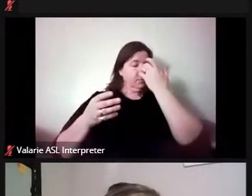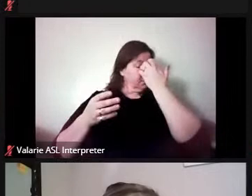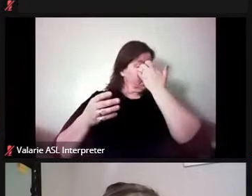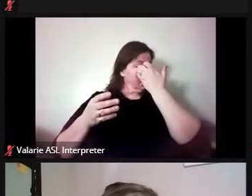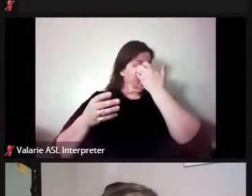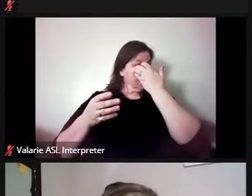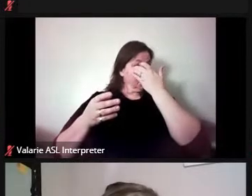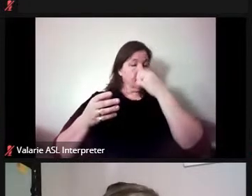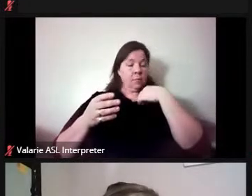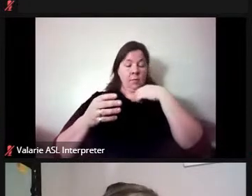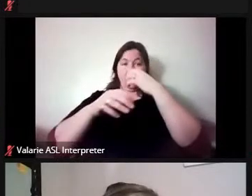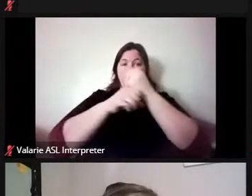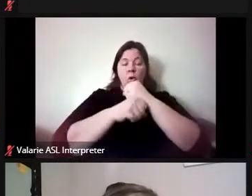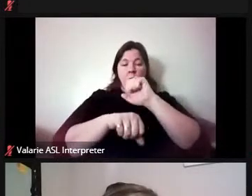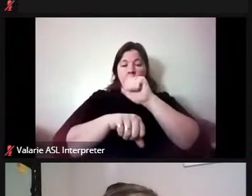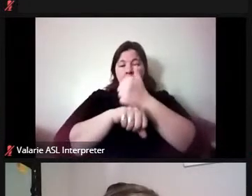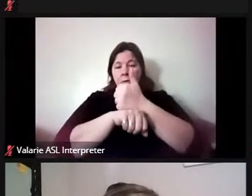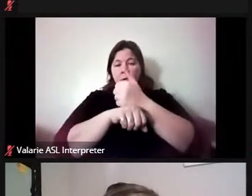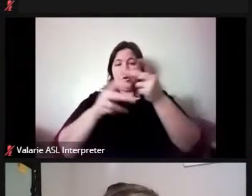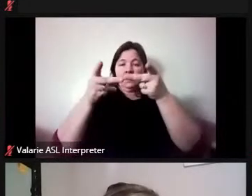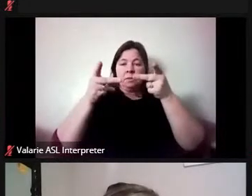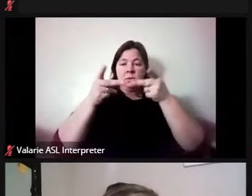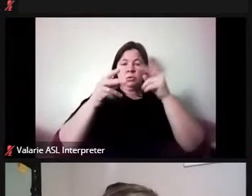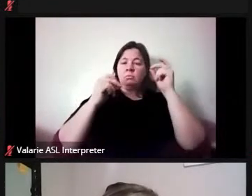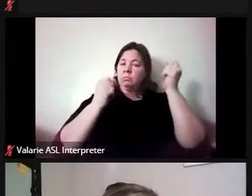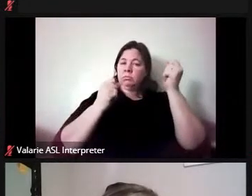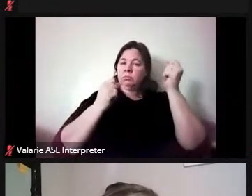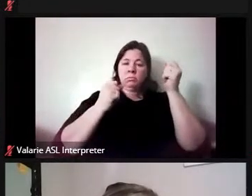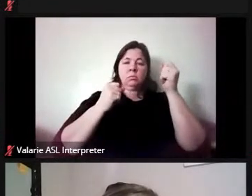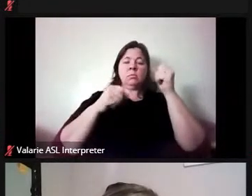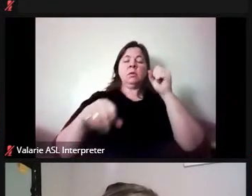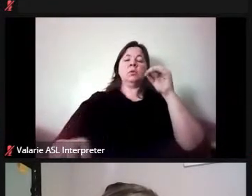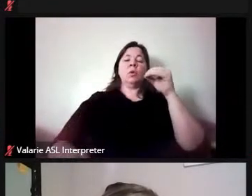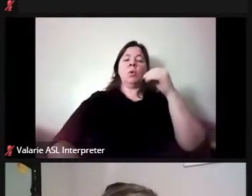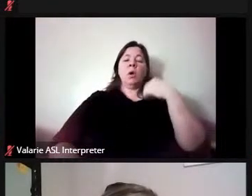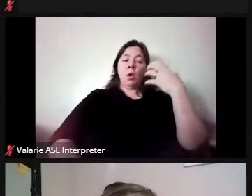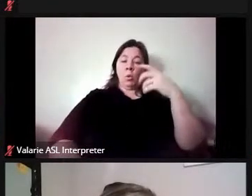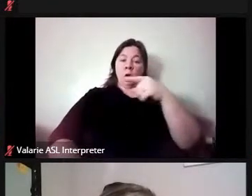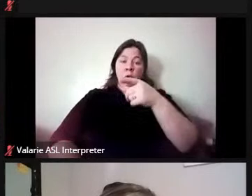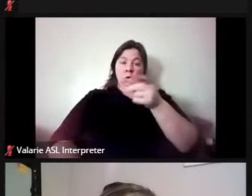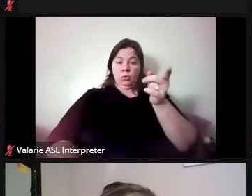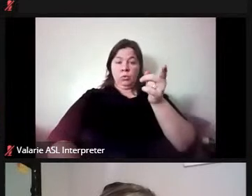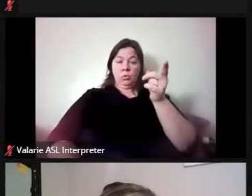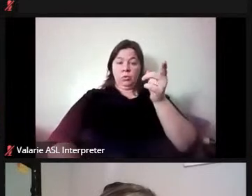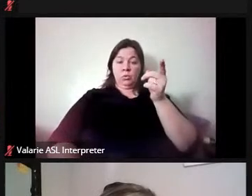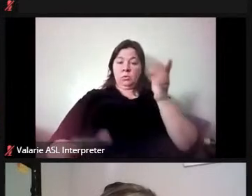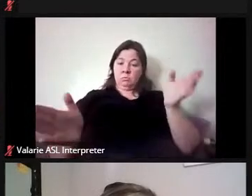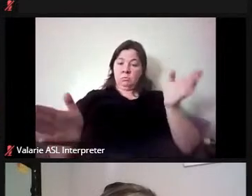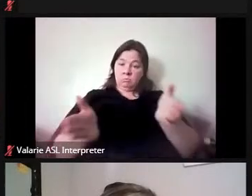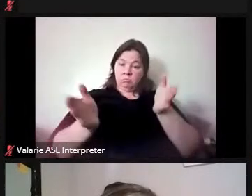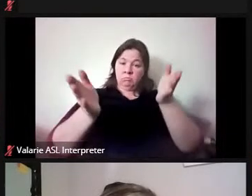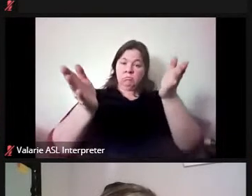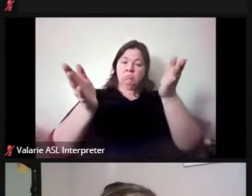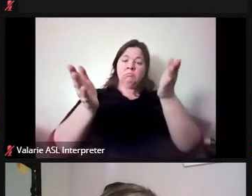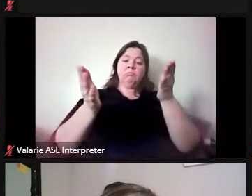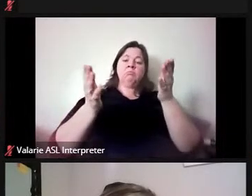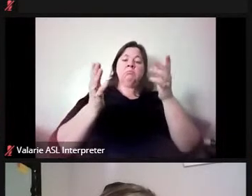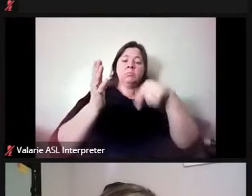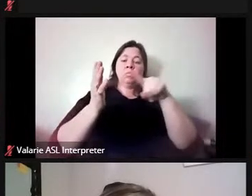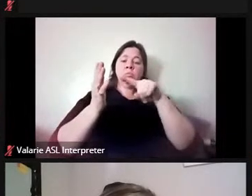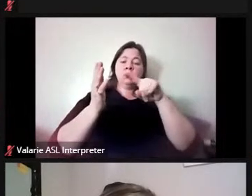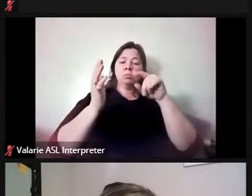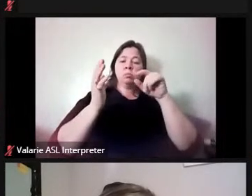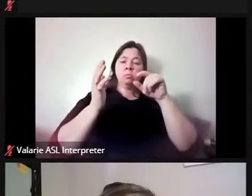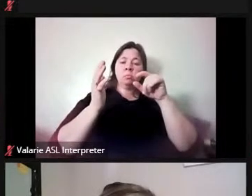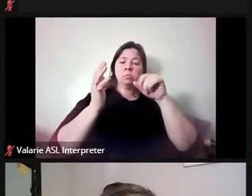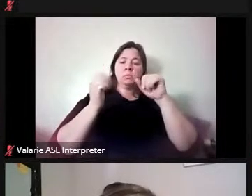I got a founder position. So I just want to encourage you, just